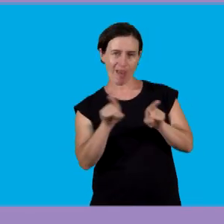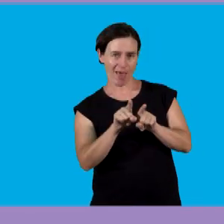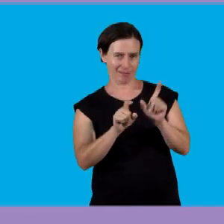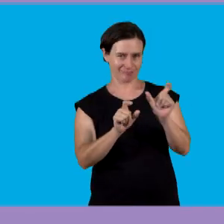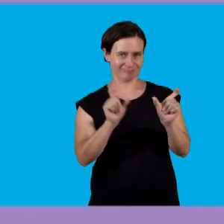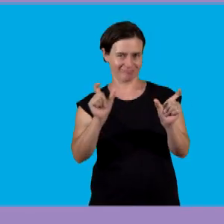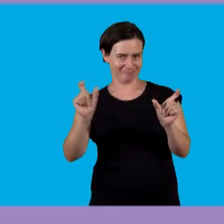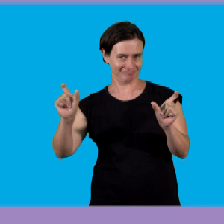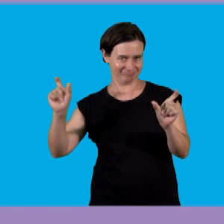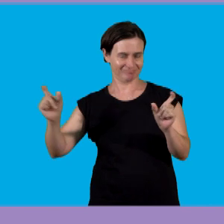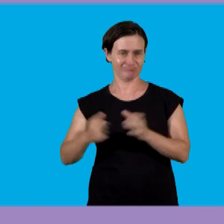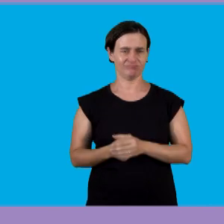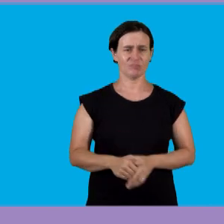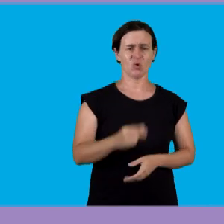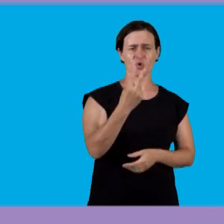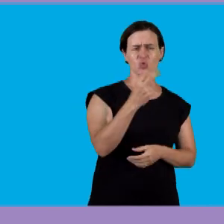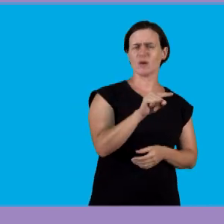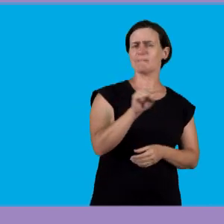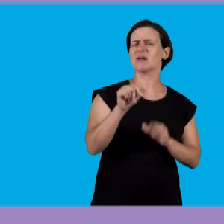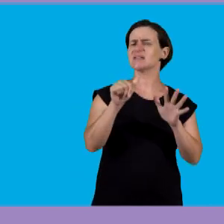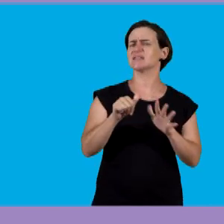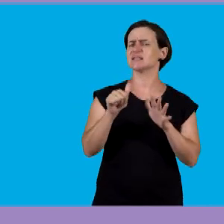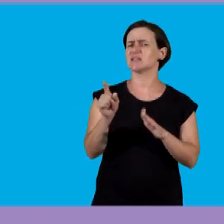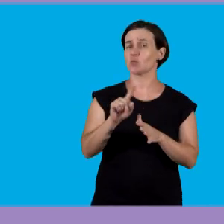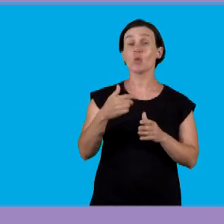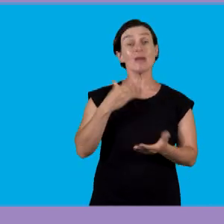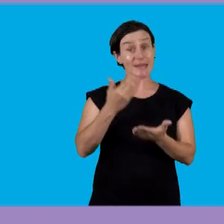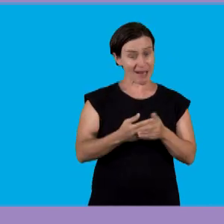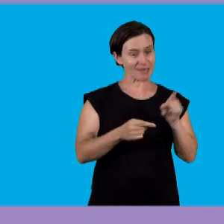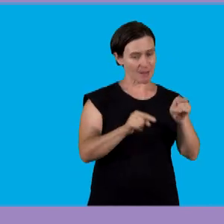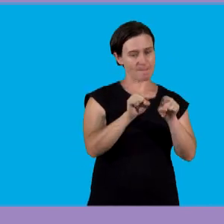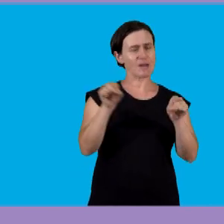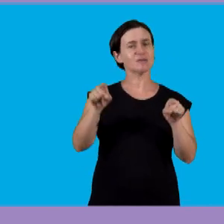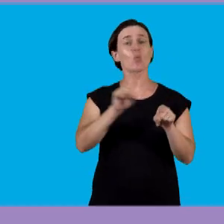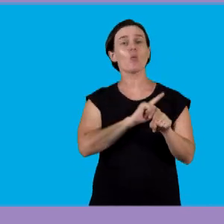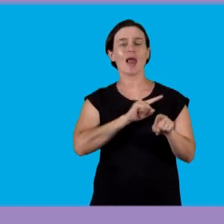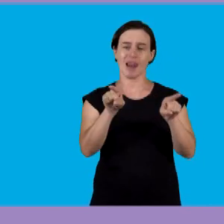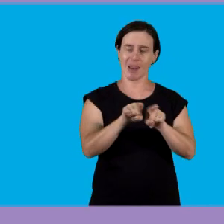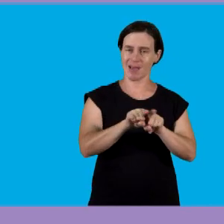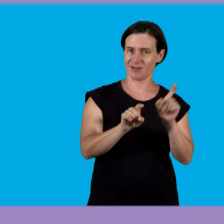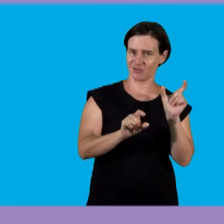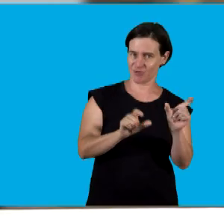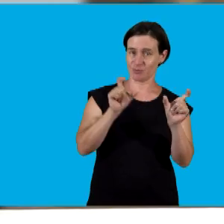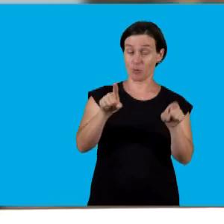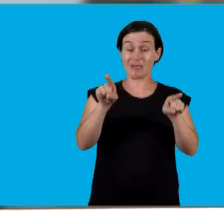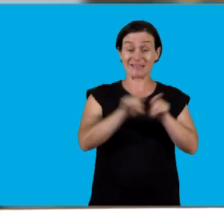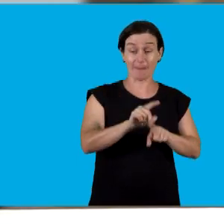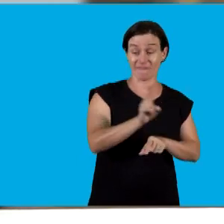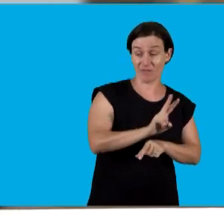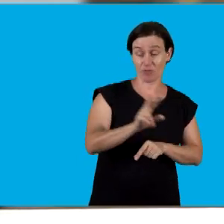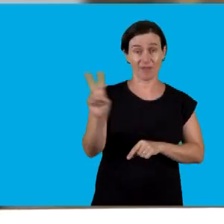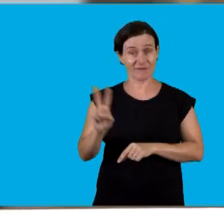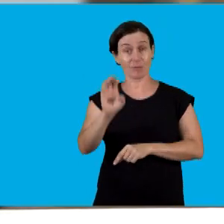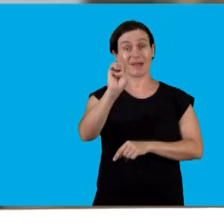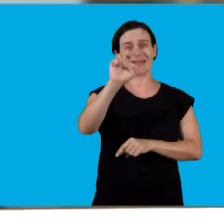terms better. So 20 minus 16, we can subtract those two because they are like terms, the same variable with